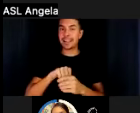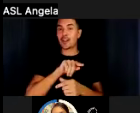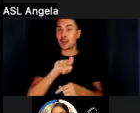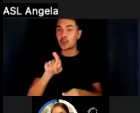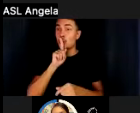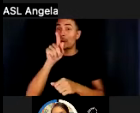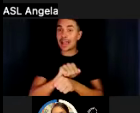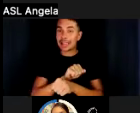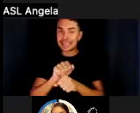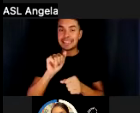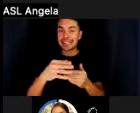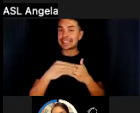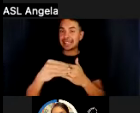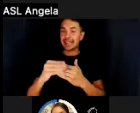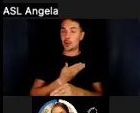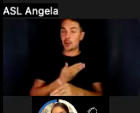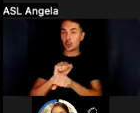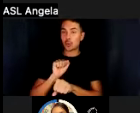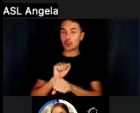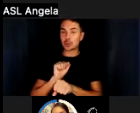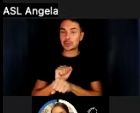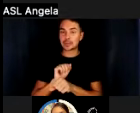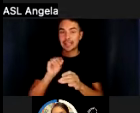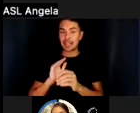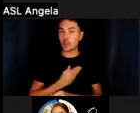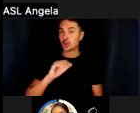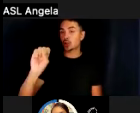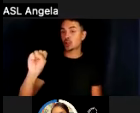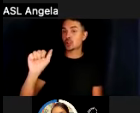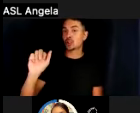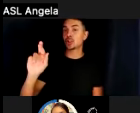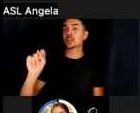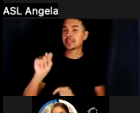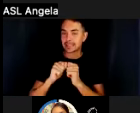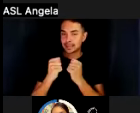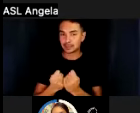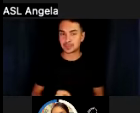realities are what guides our work in our SART teams. Next slide.